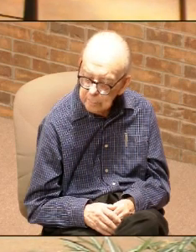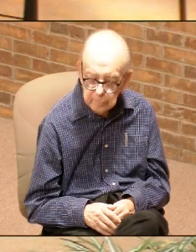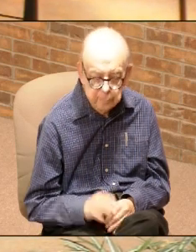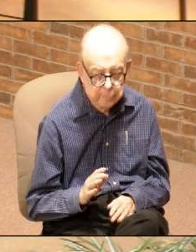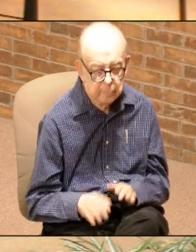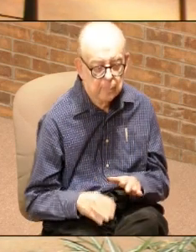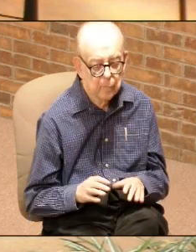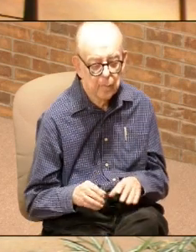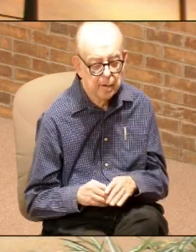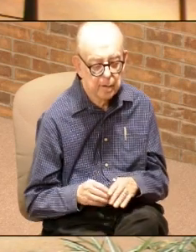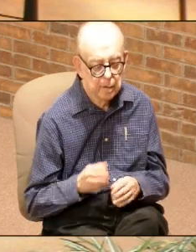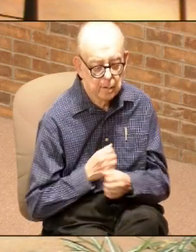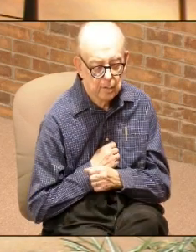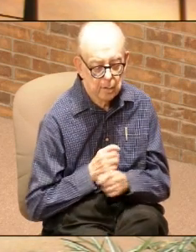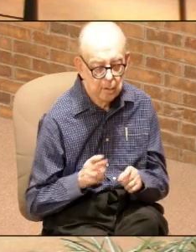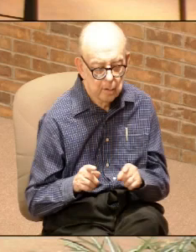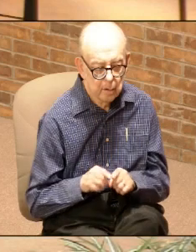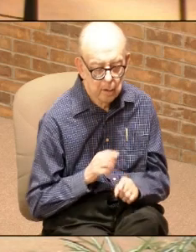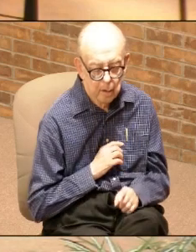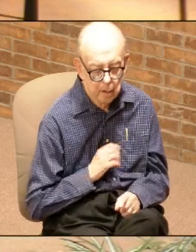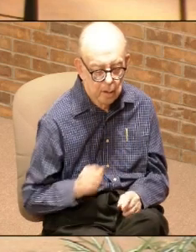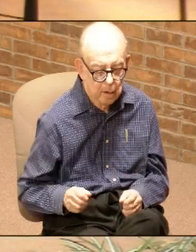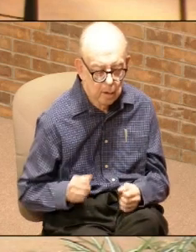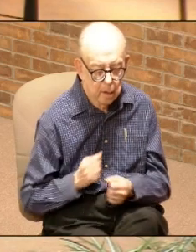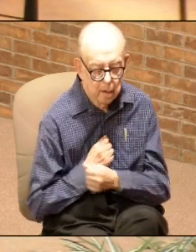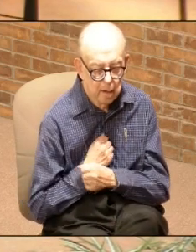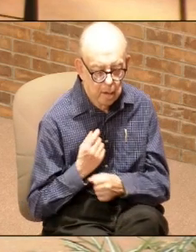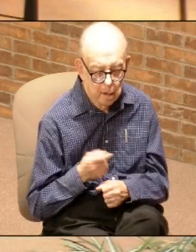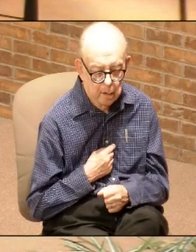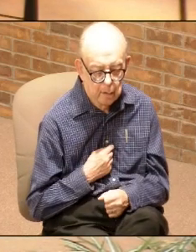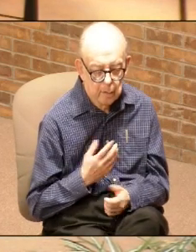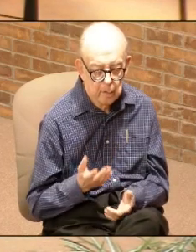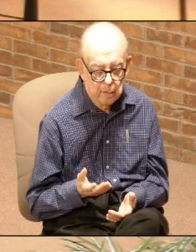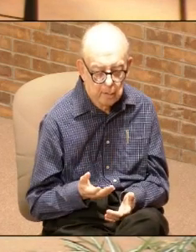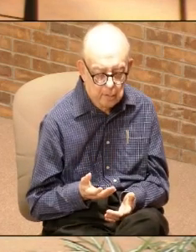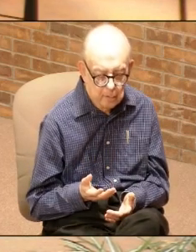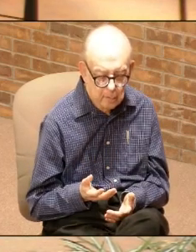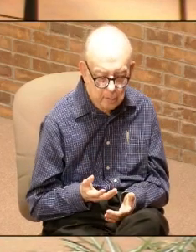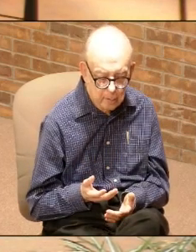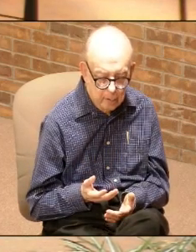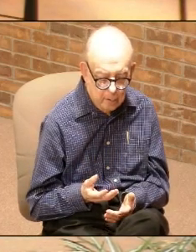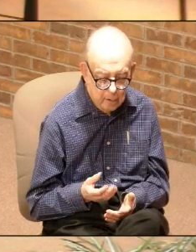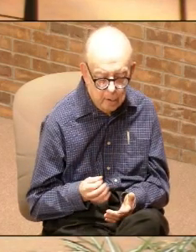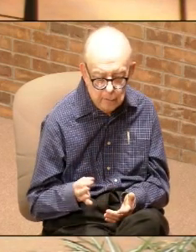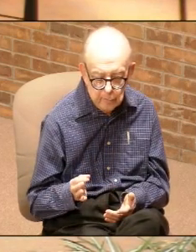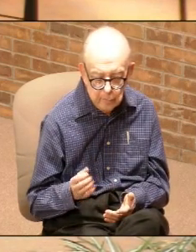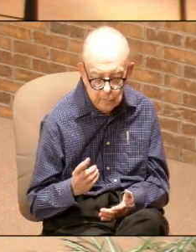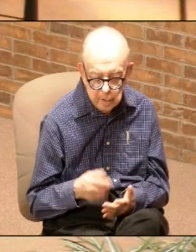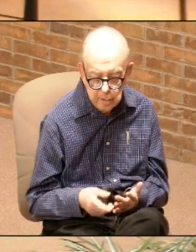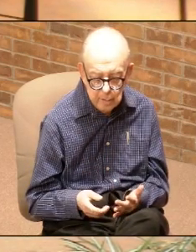And walk in love as Christ also loved us and gave himself for us. A what?